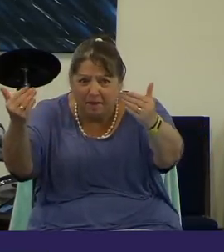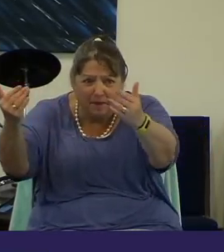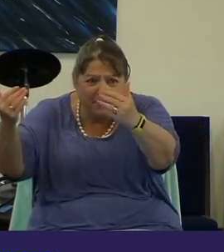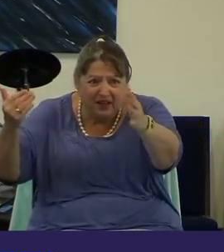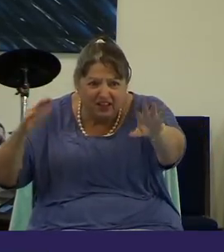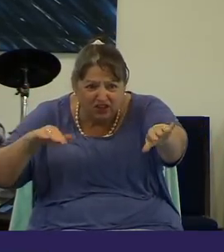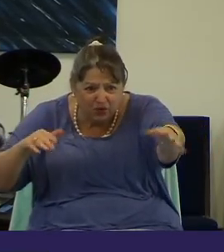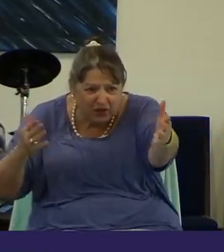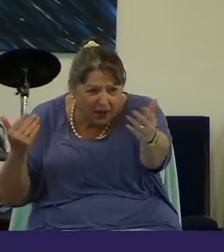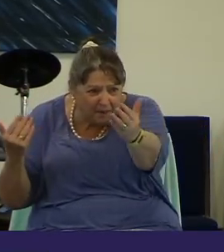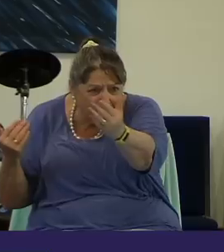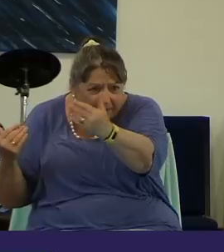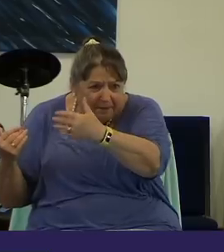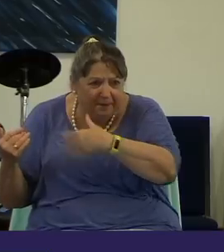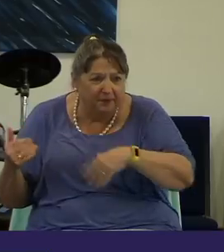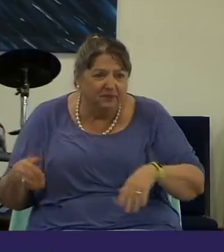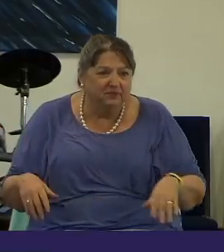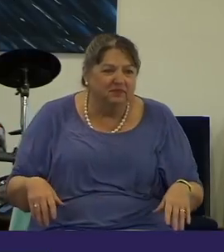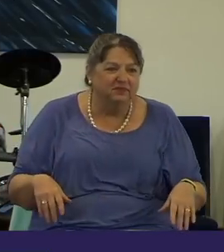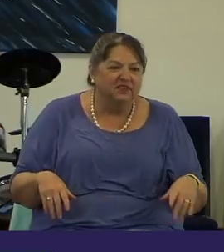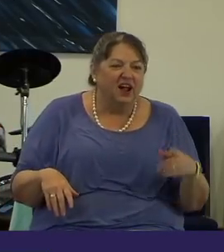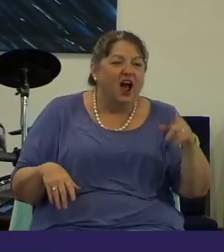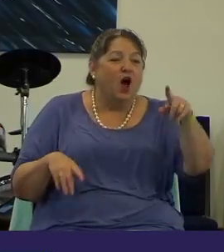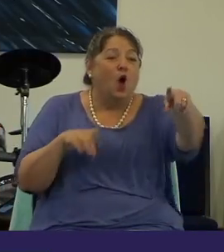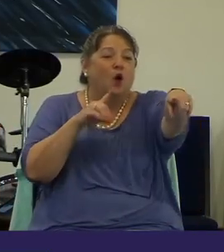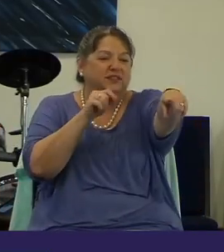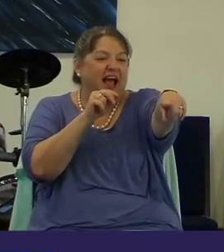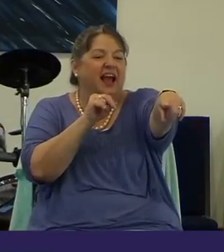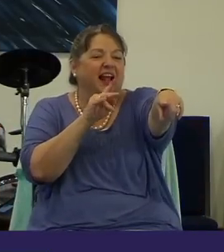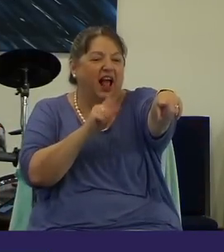children around here? Oh, yes, I'd like you.